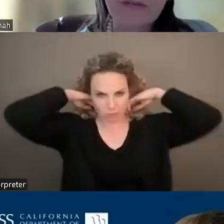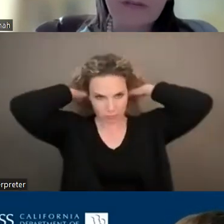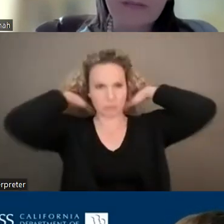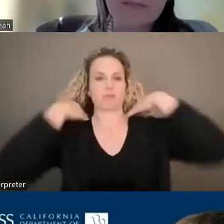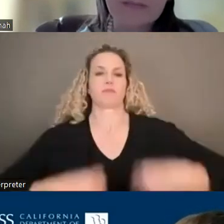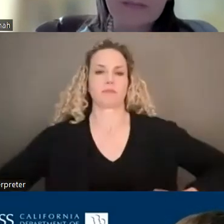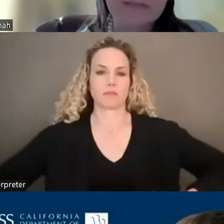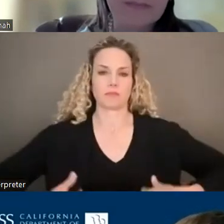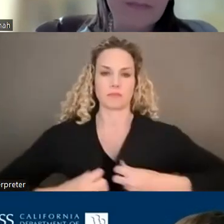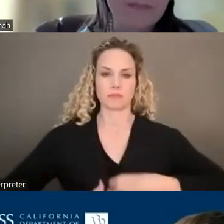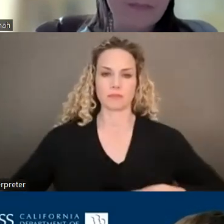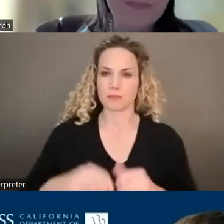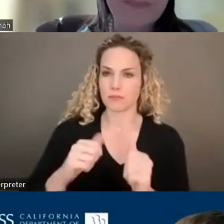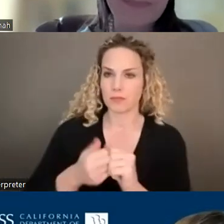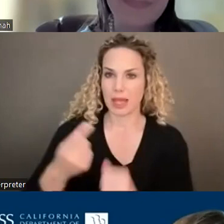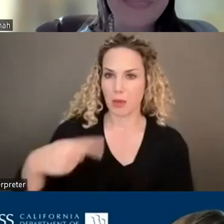How are you guys?